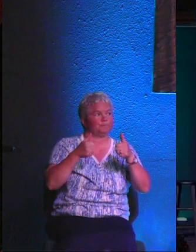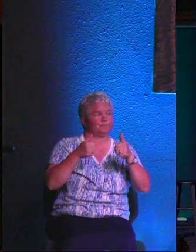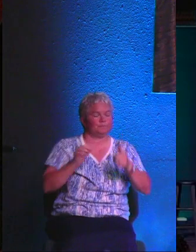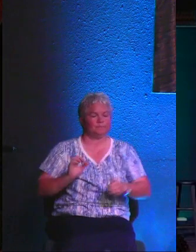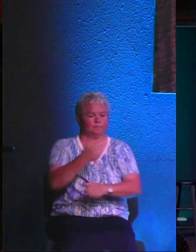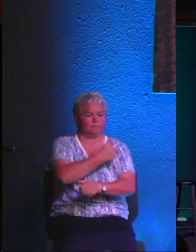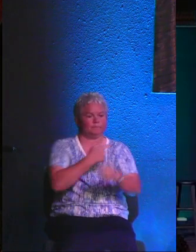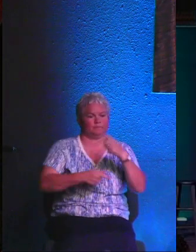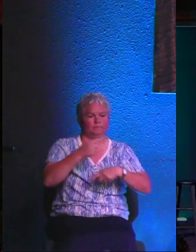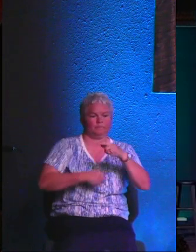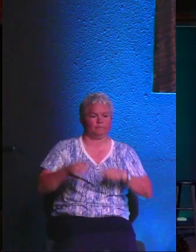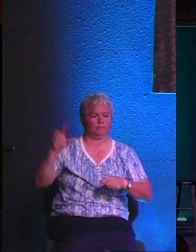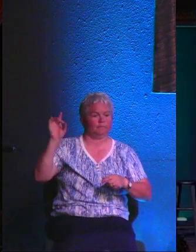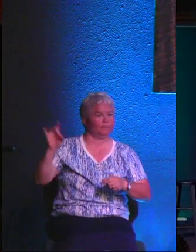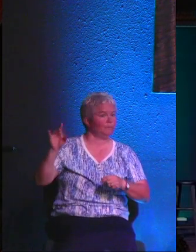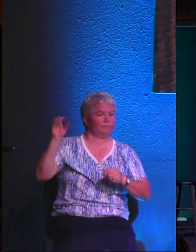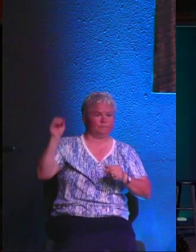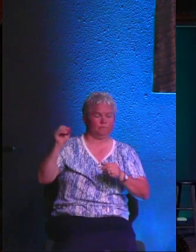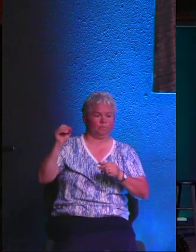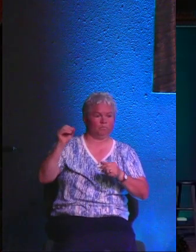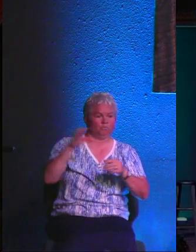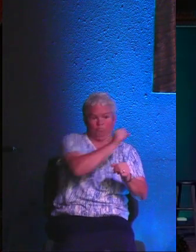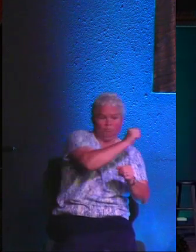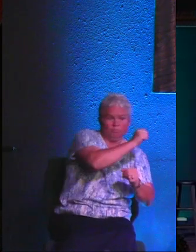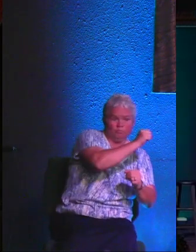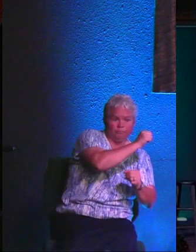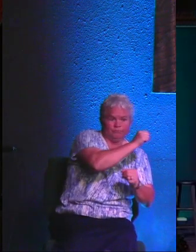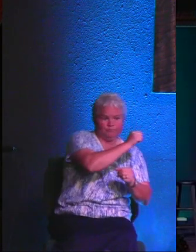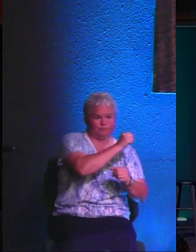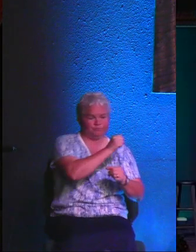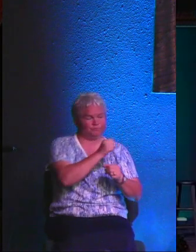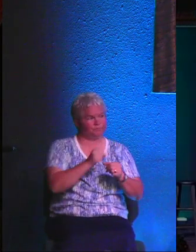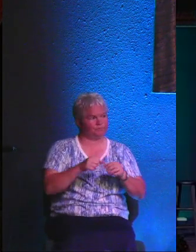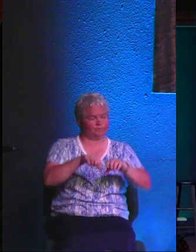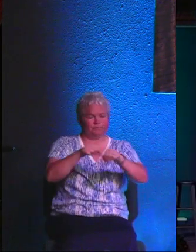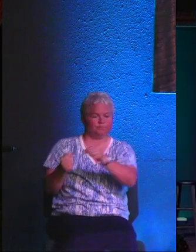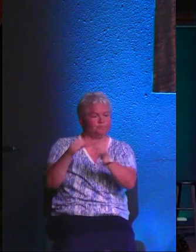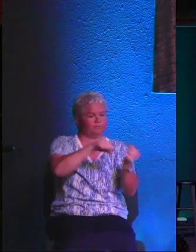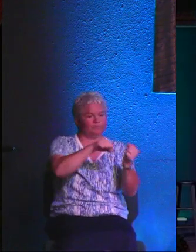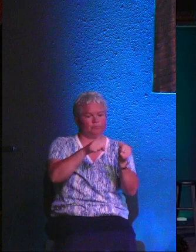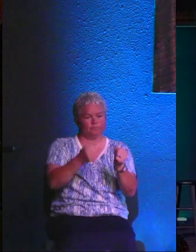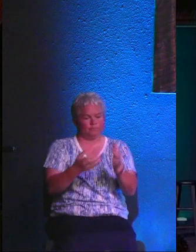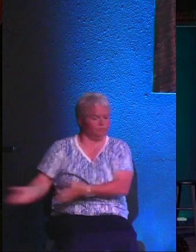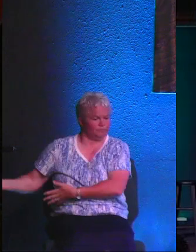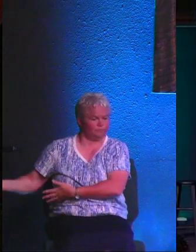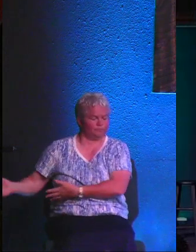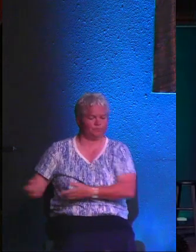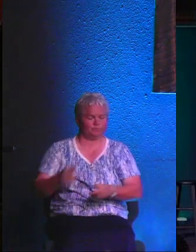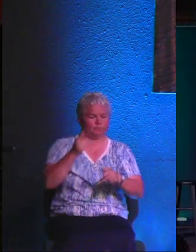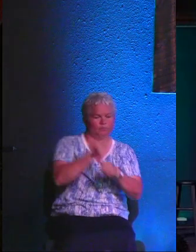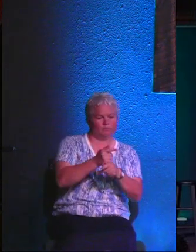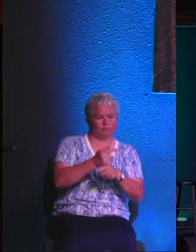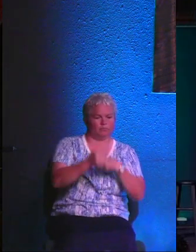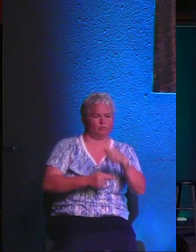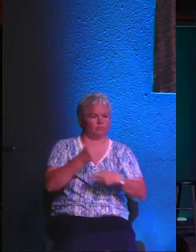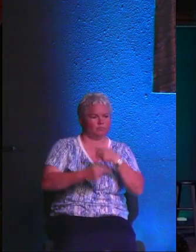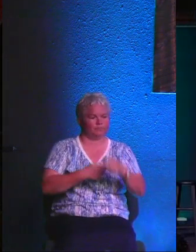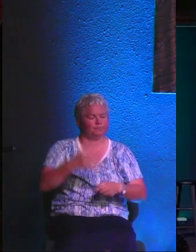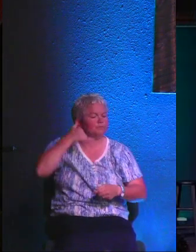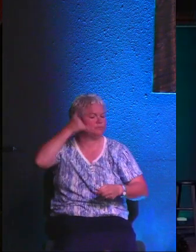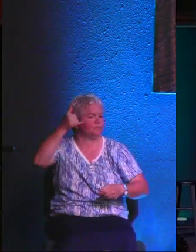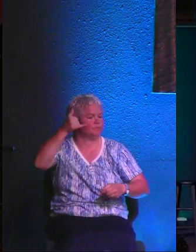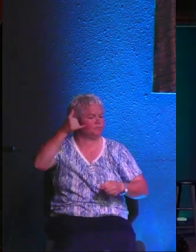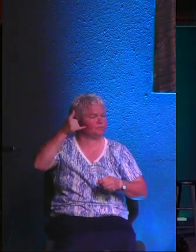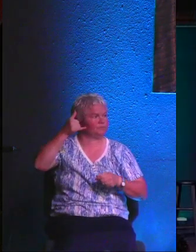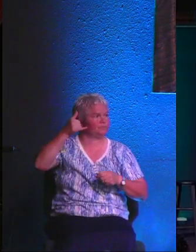because we came from 80 to 0, and no accidents that I know have happened. So we kept going, and then I got a phone call from